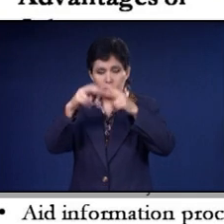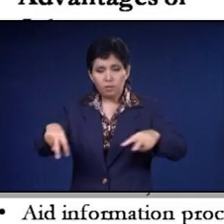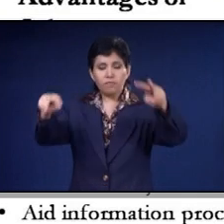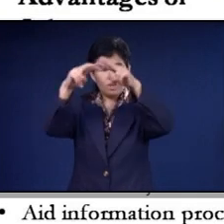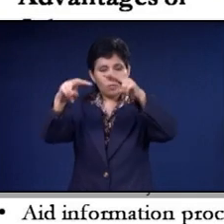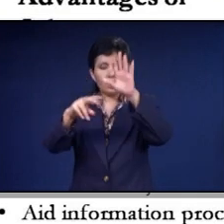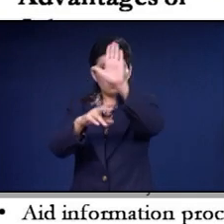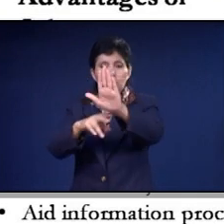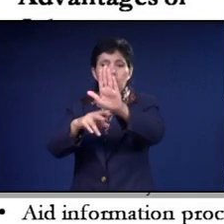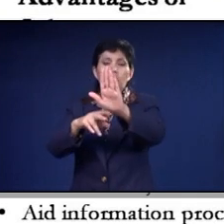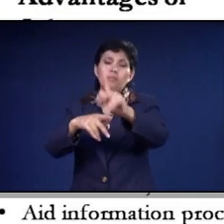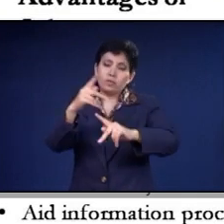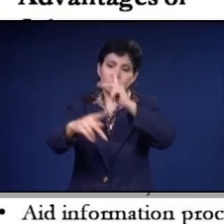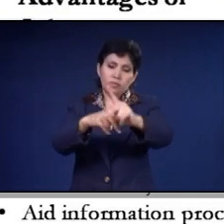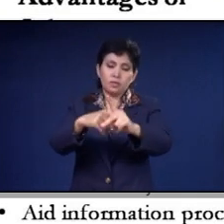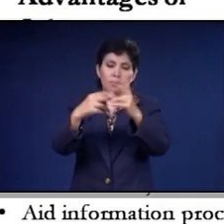process faster.